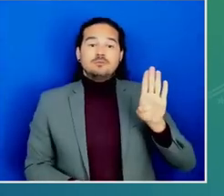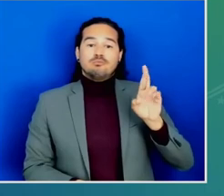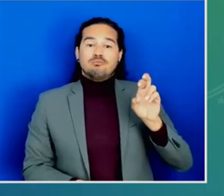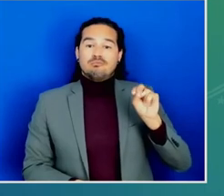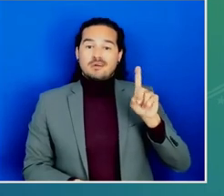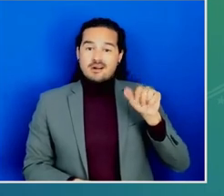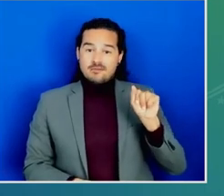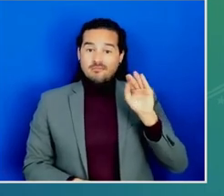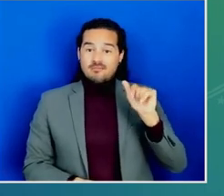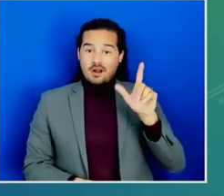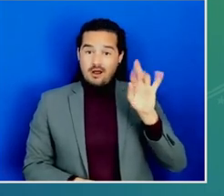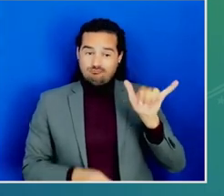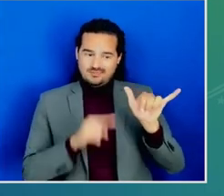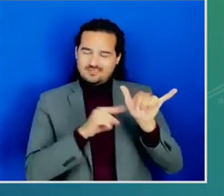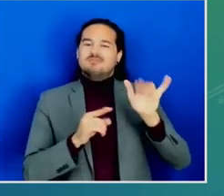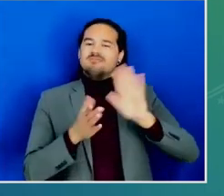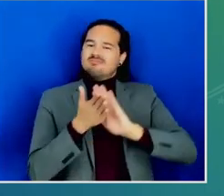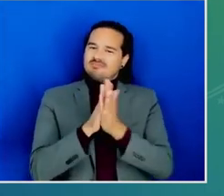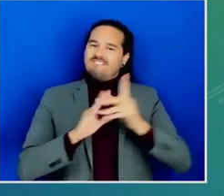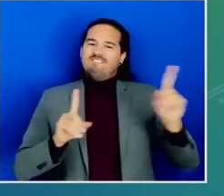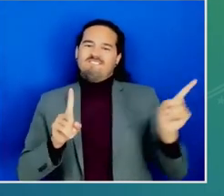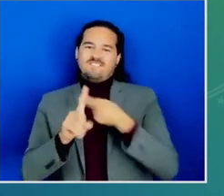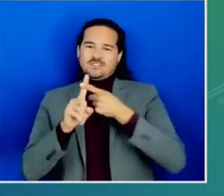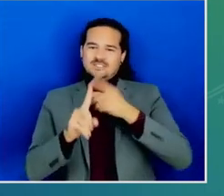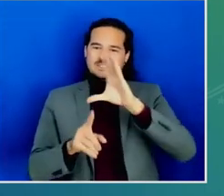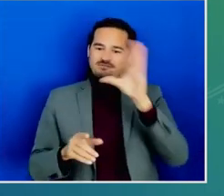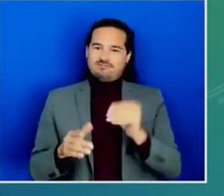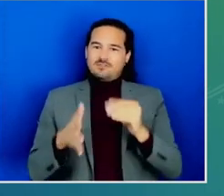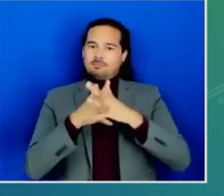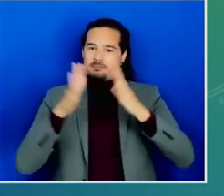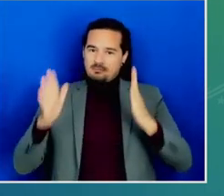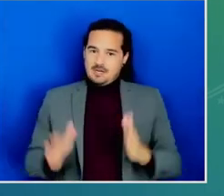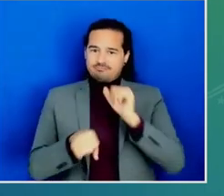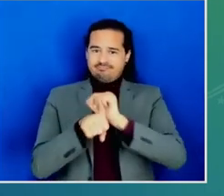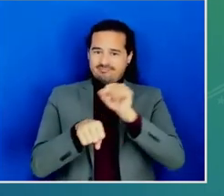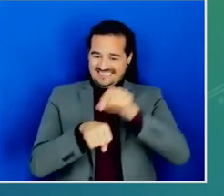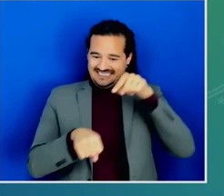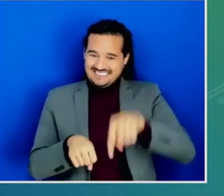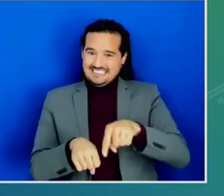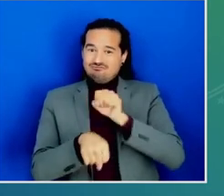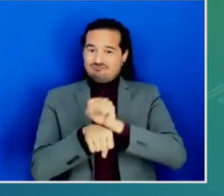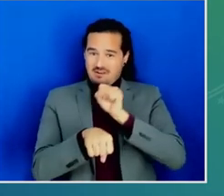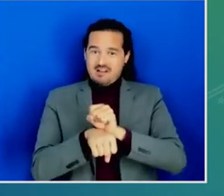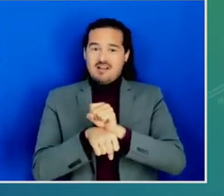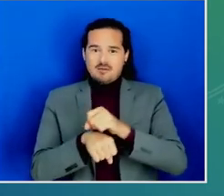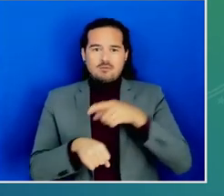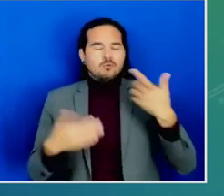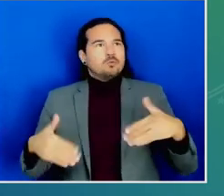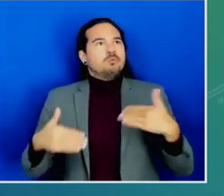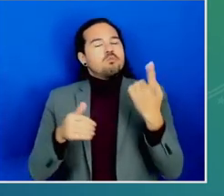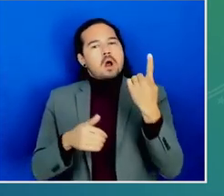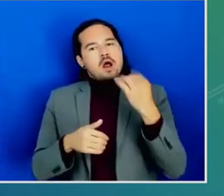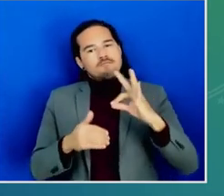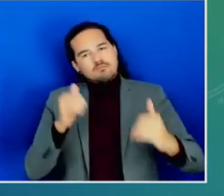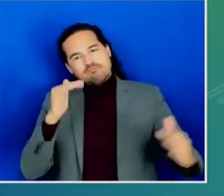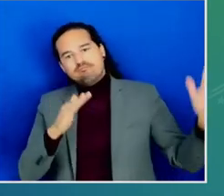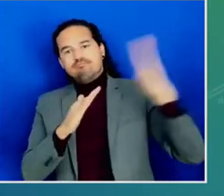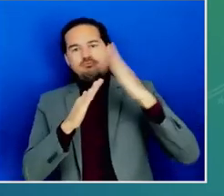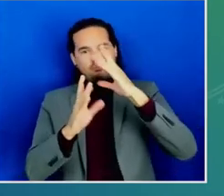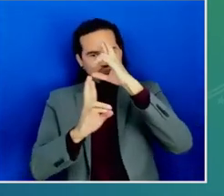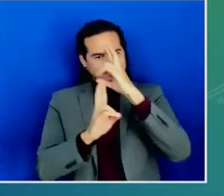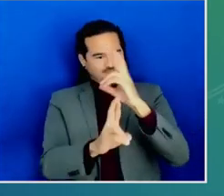this critical position. We are fortunate that one of the most widely respected environmental leaders in the country accepted the call